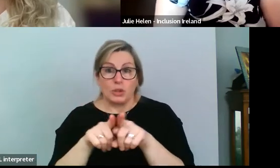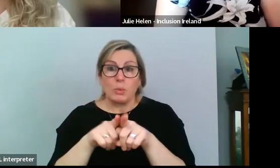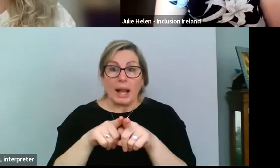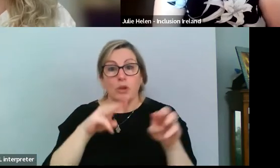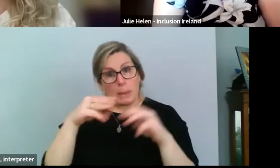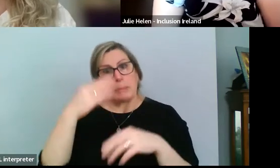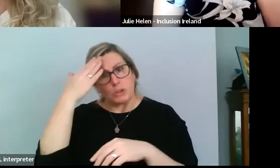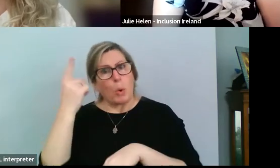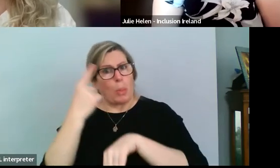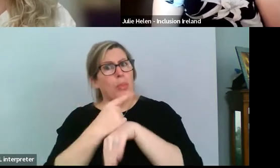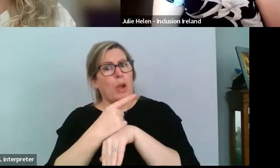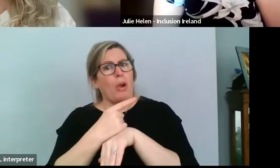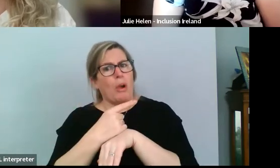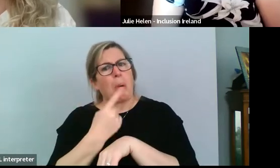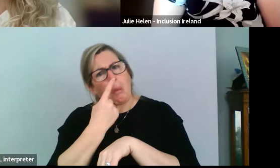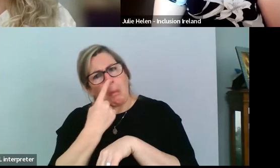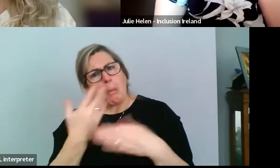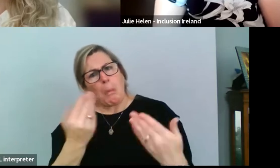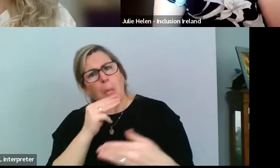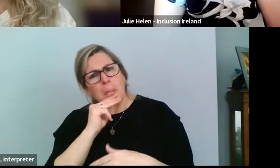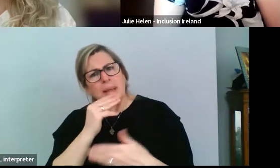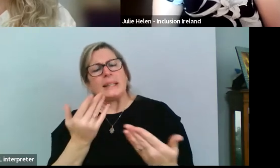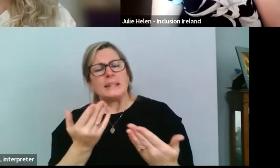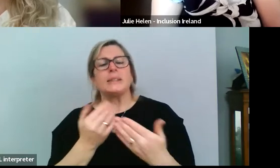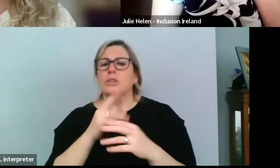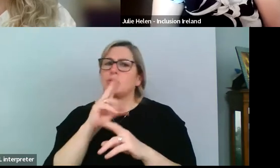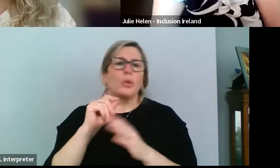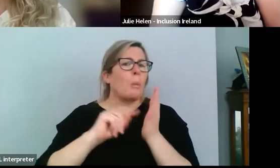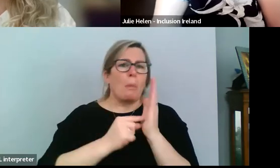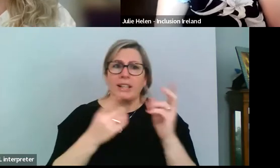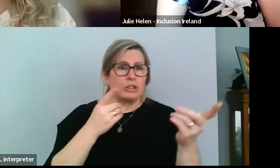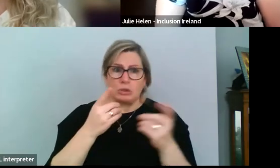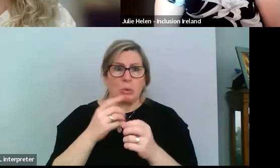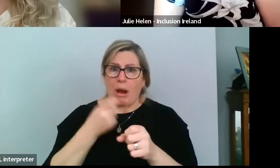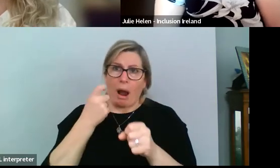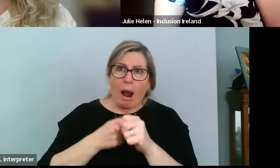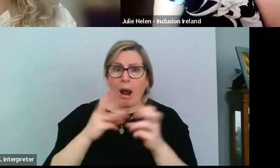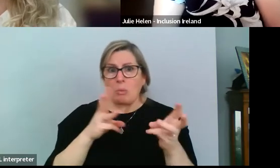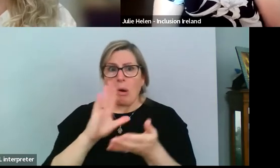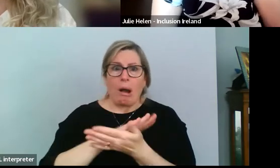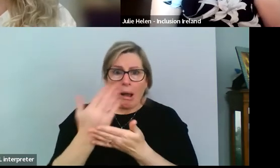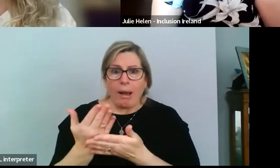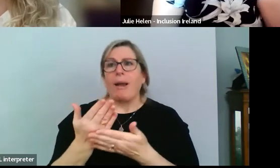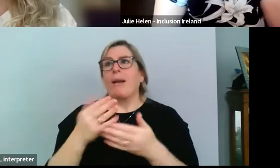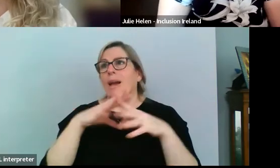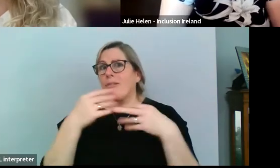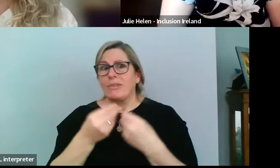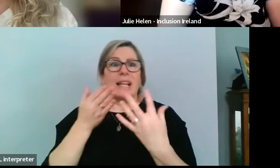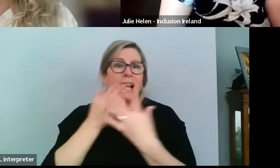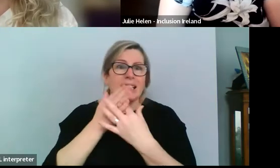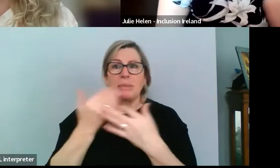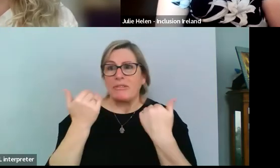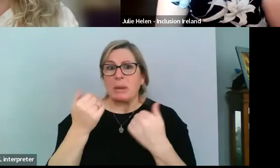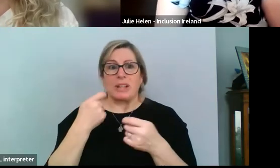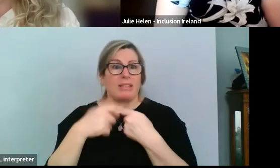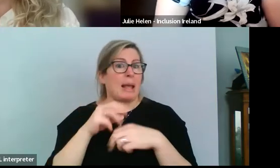it's there, because it's no good doing all the work and having accessible information and then people not